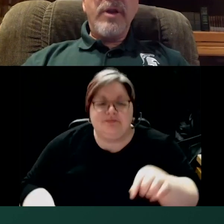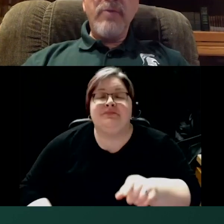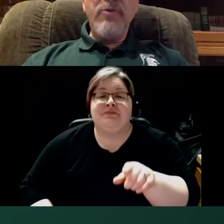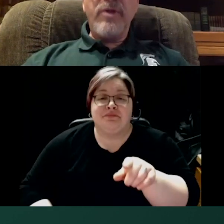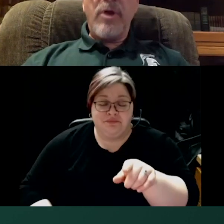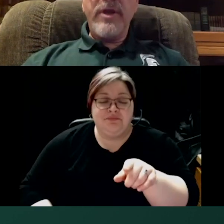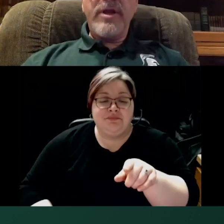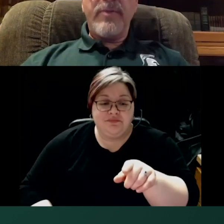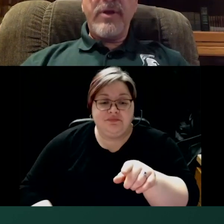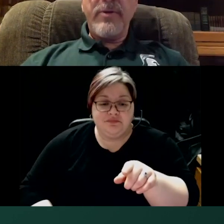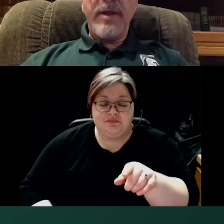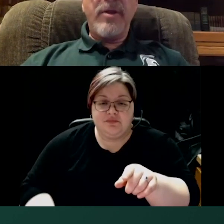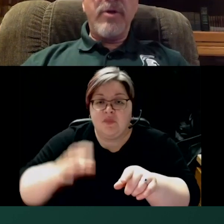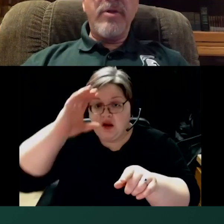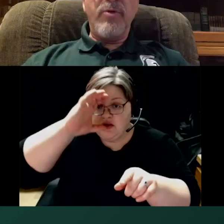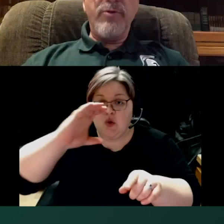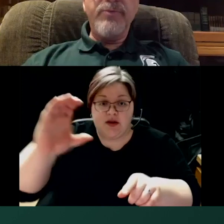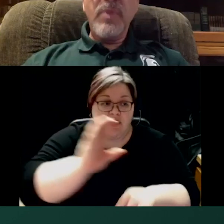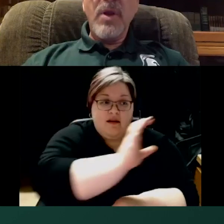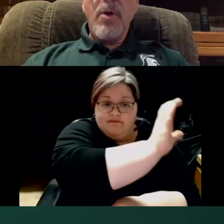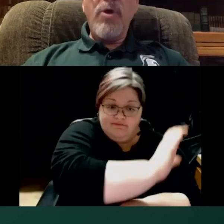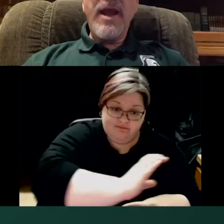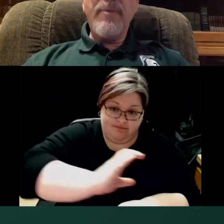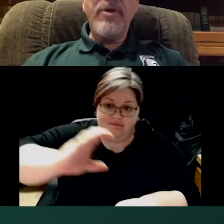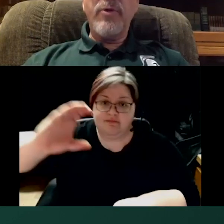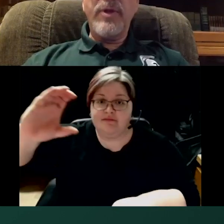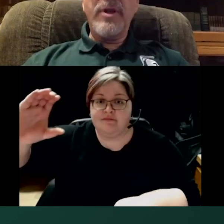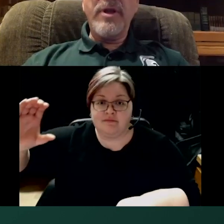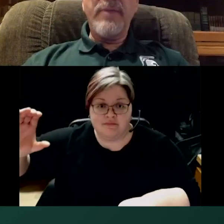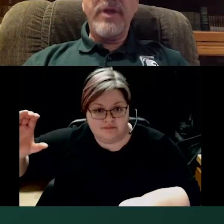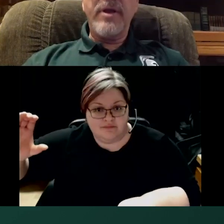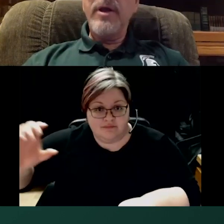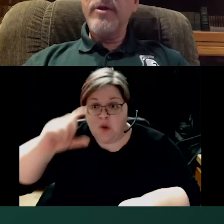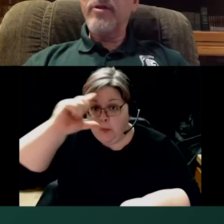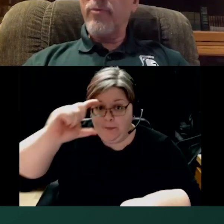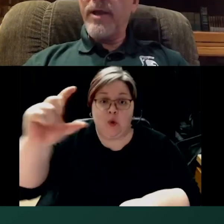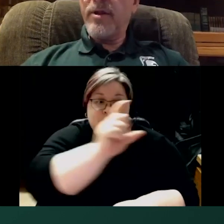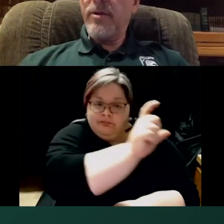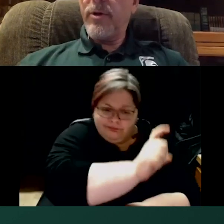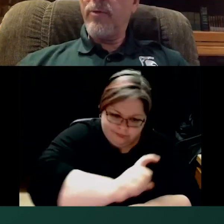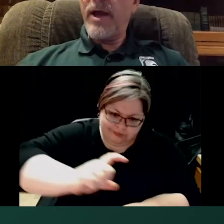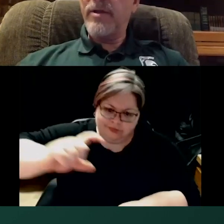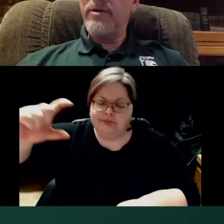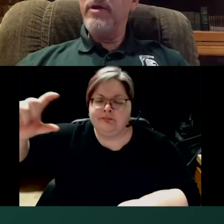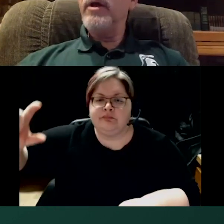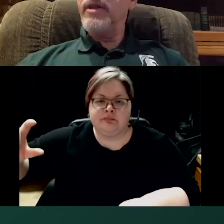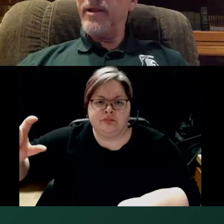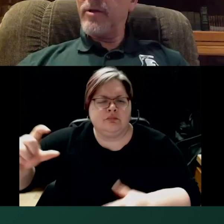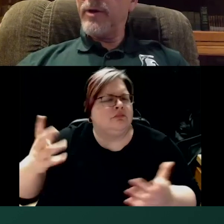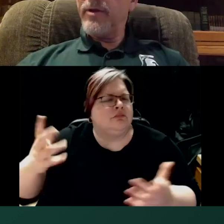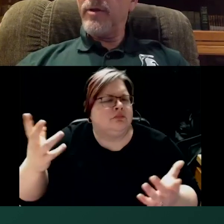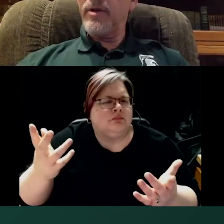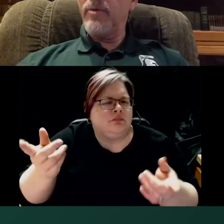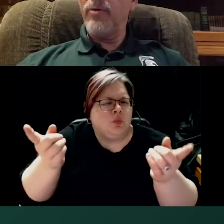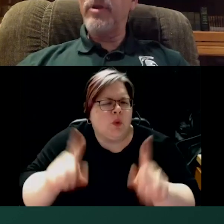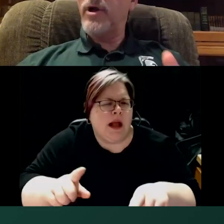The sun moves along the ecliptic, and so does the moon. What happens when this ecliptic strikes the horizon? Let's look